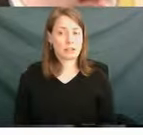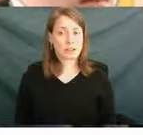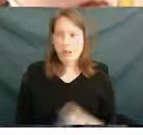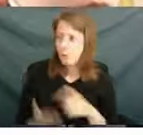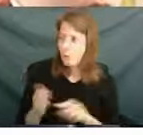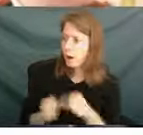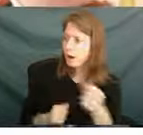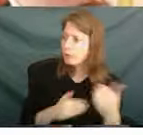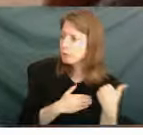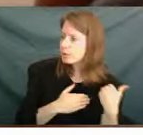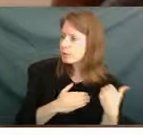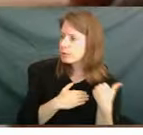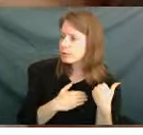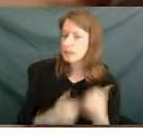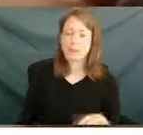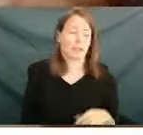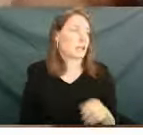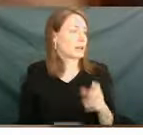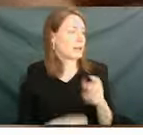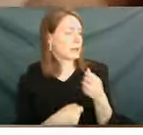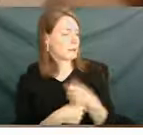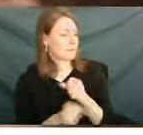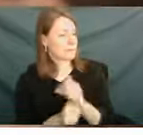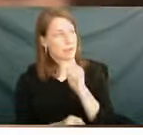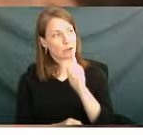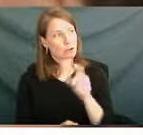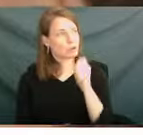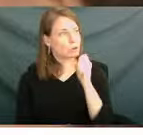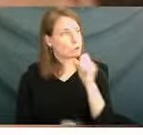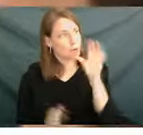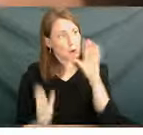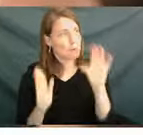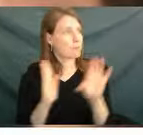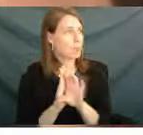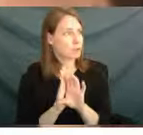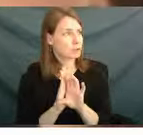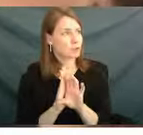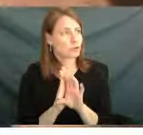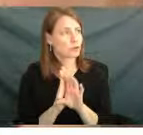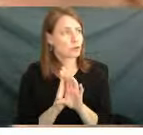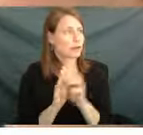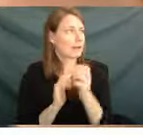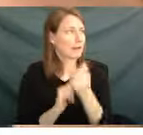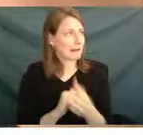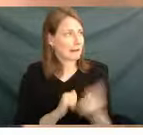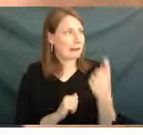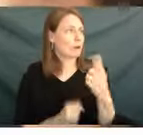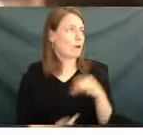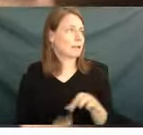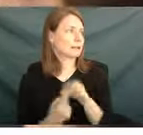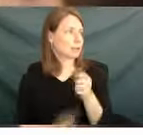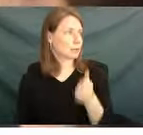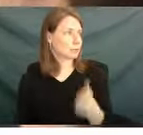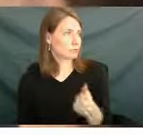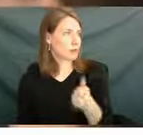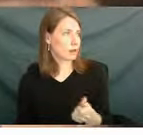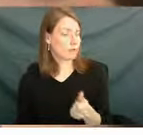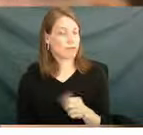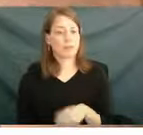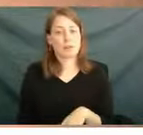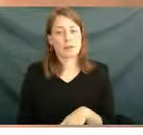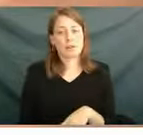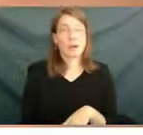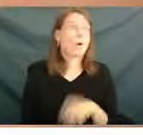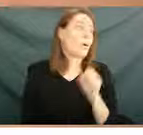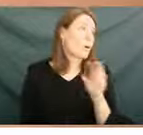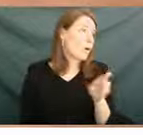any photos of ourselves. Tell your parents and what's going on. Yes, that's right. It's your responsibility to tell your parents